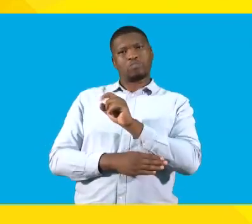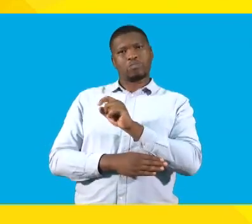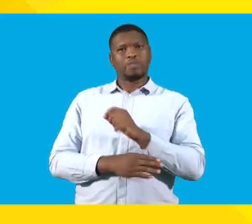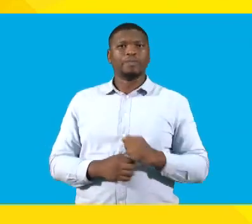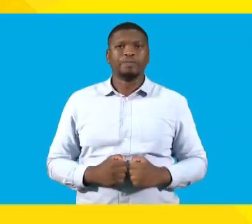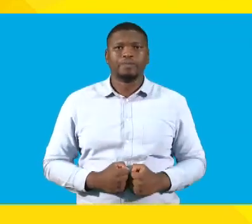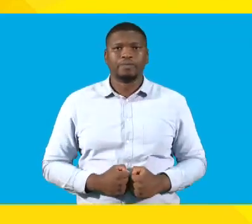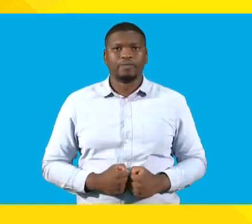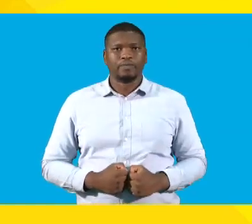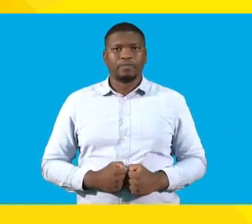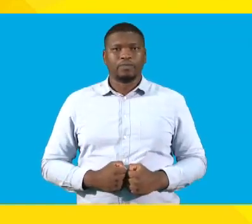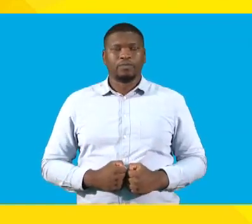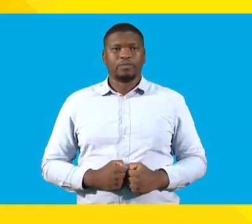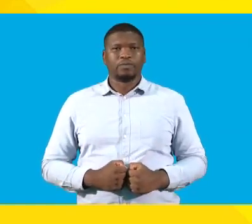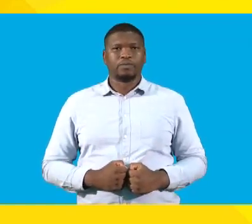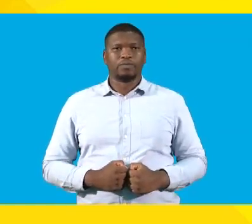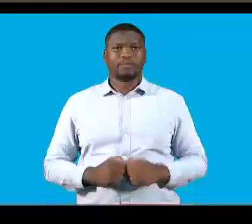all other qualities.